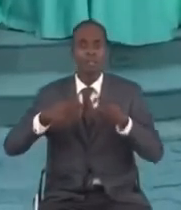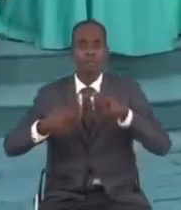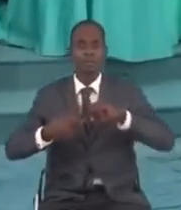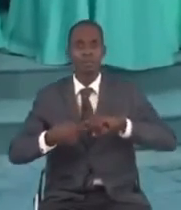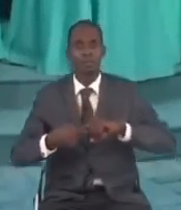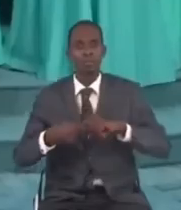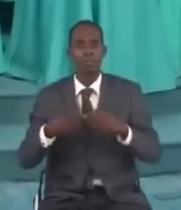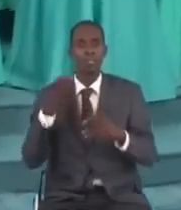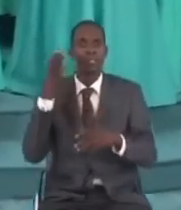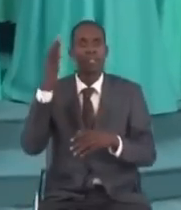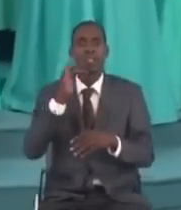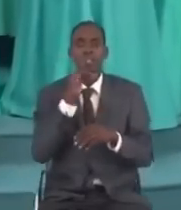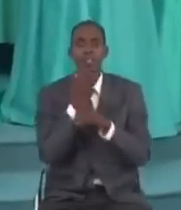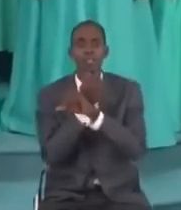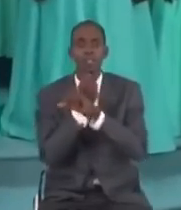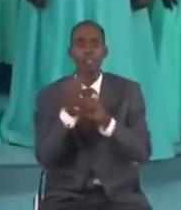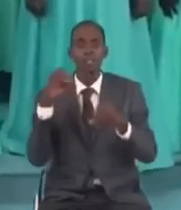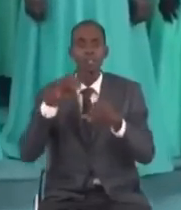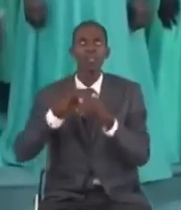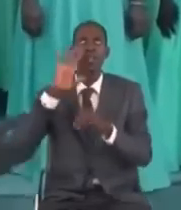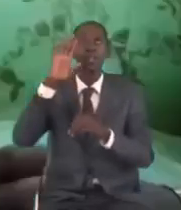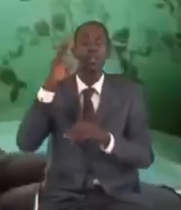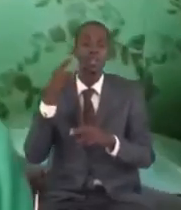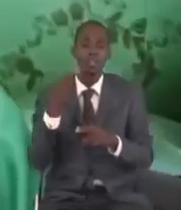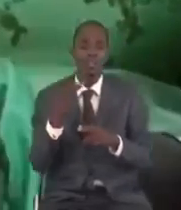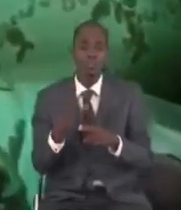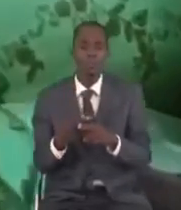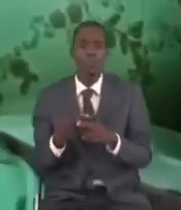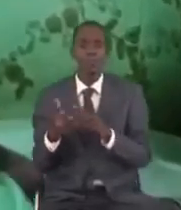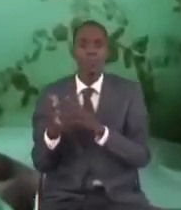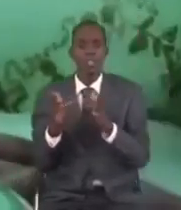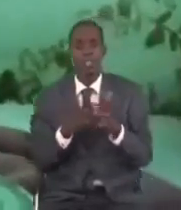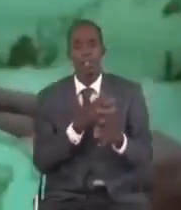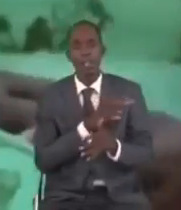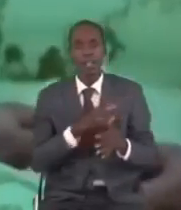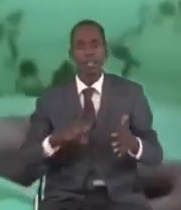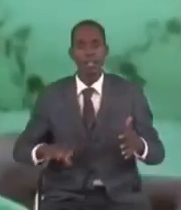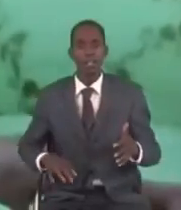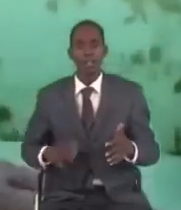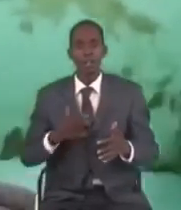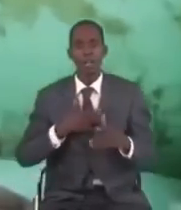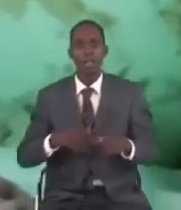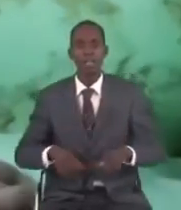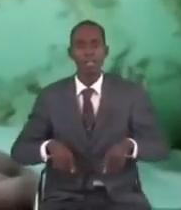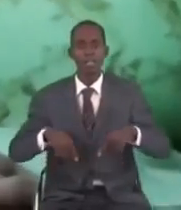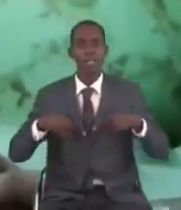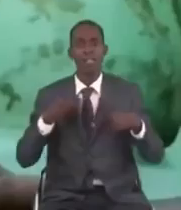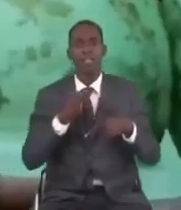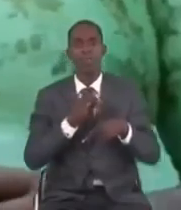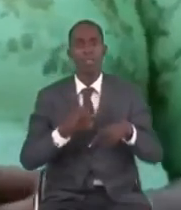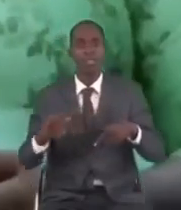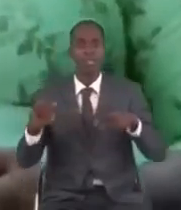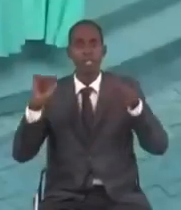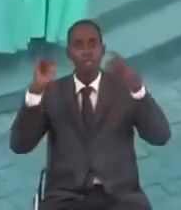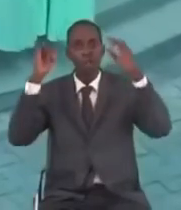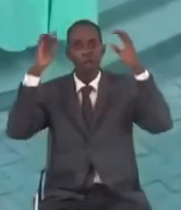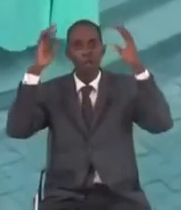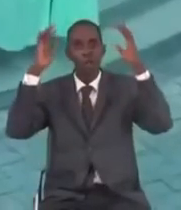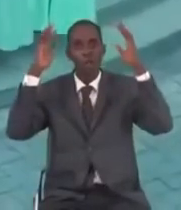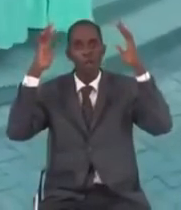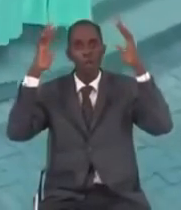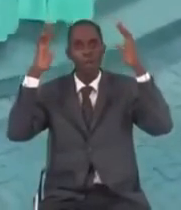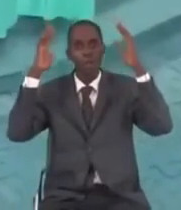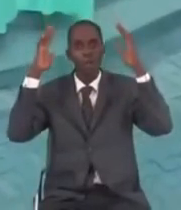There's salvation in your name, Jesus Christ, my living